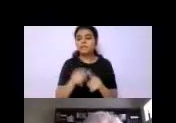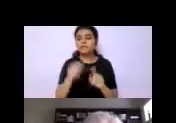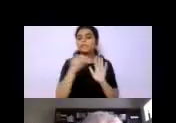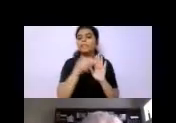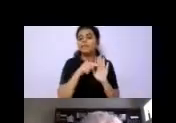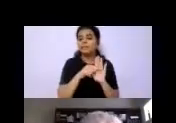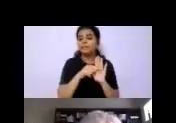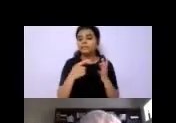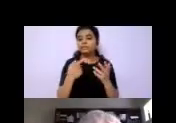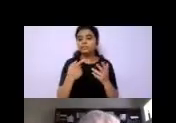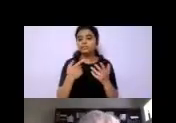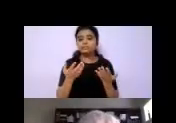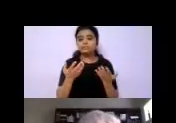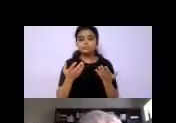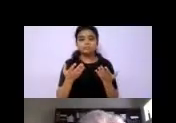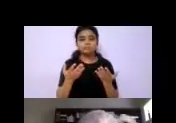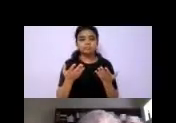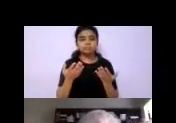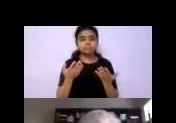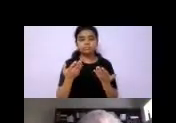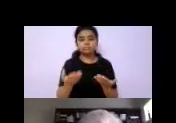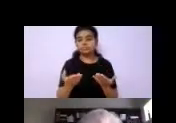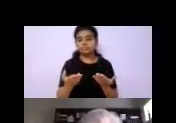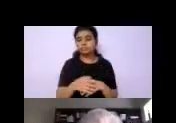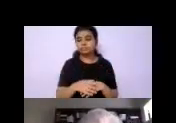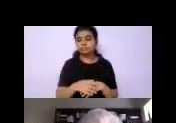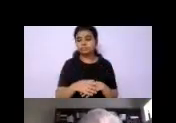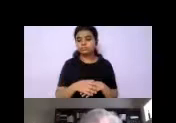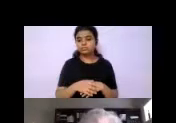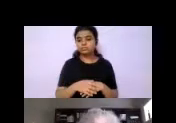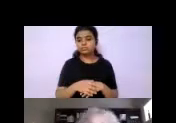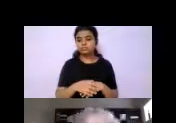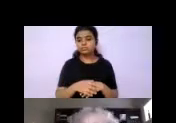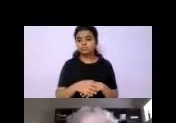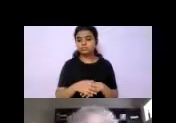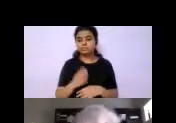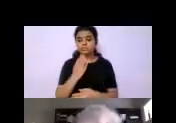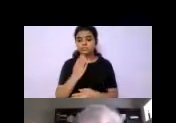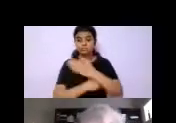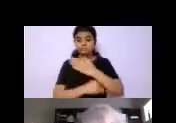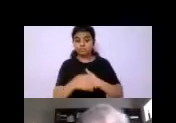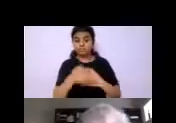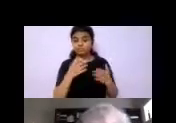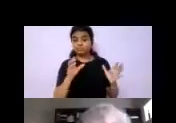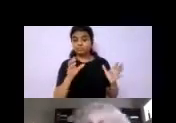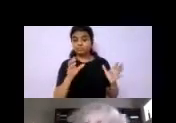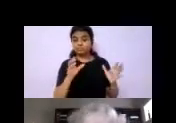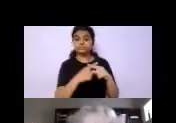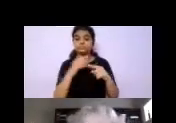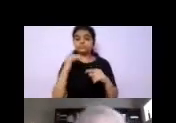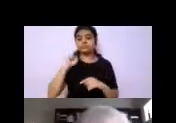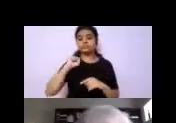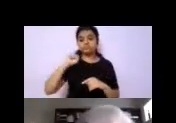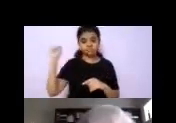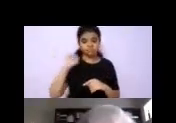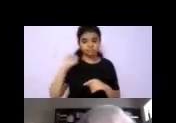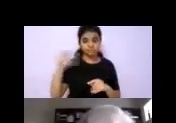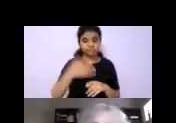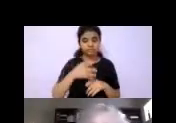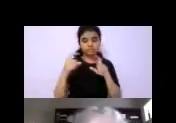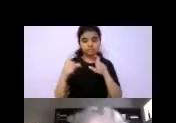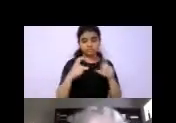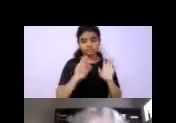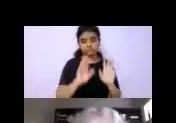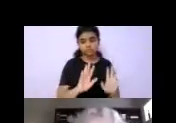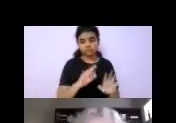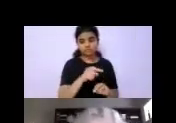full account of the negative valence that disability theorists and activists assign to care?